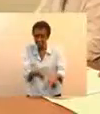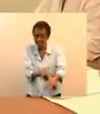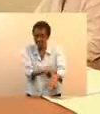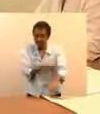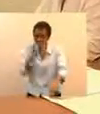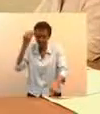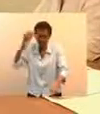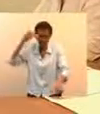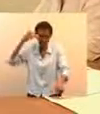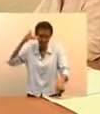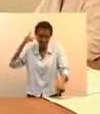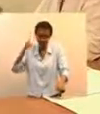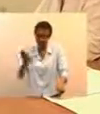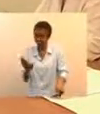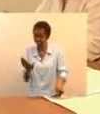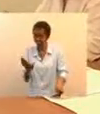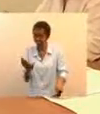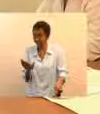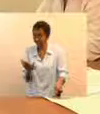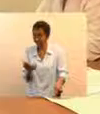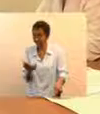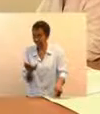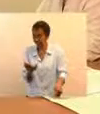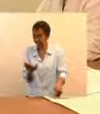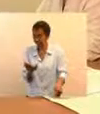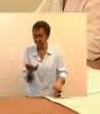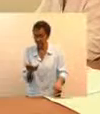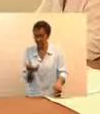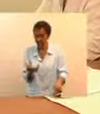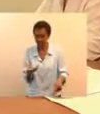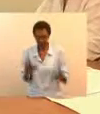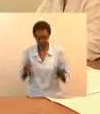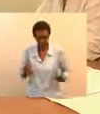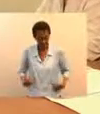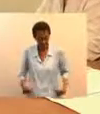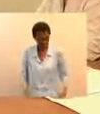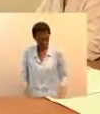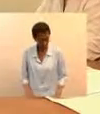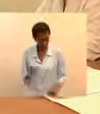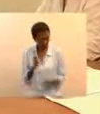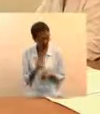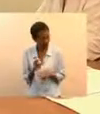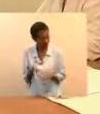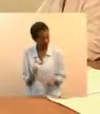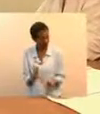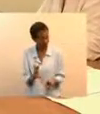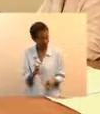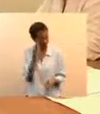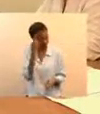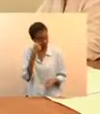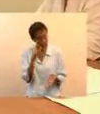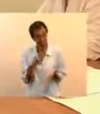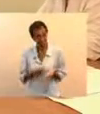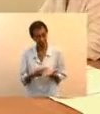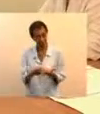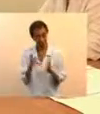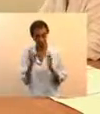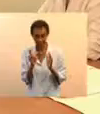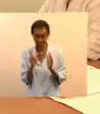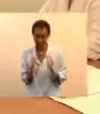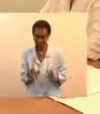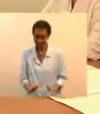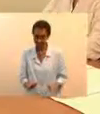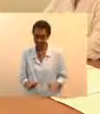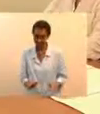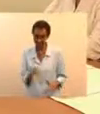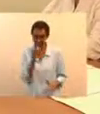matter, you may be in mediation for a long time. You should dress properly when attending mediation or